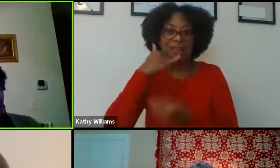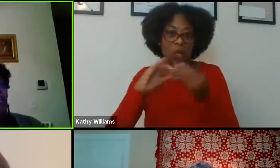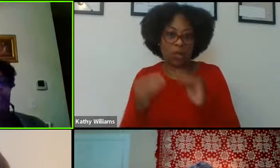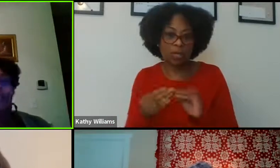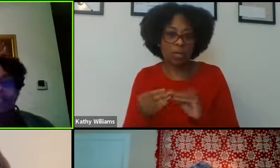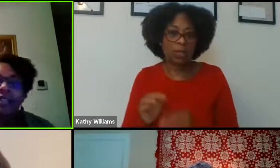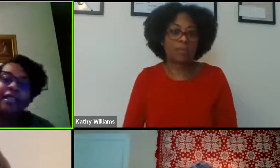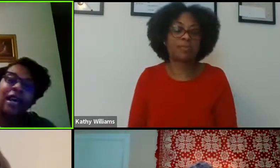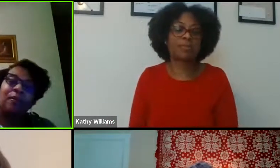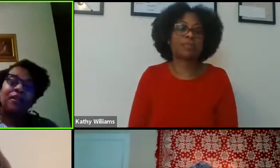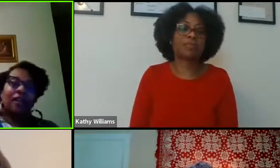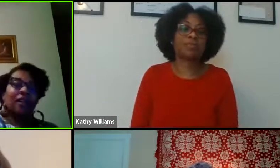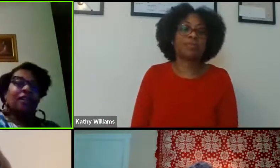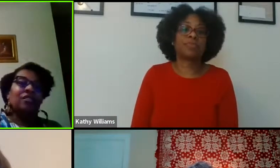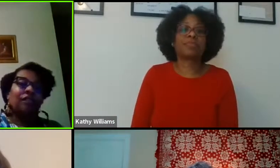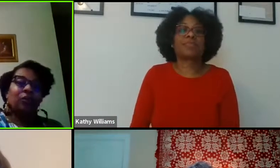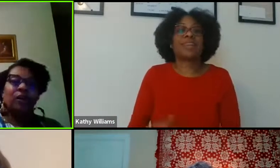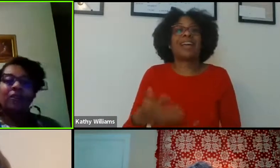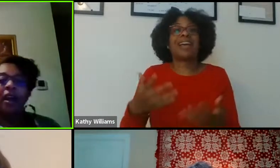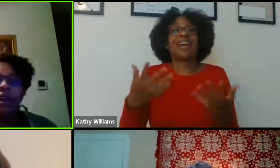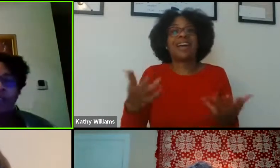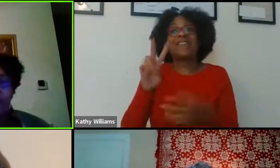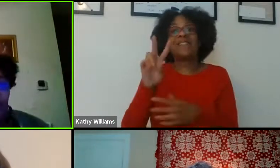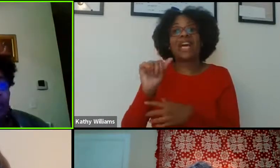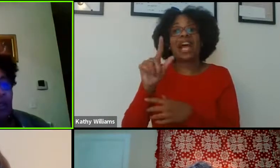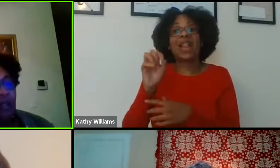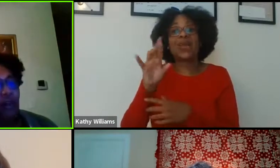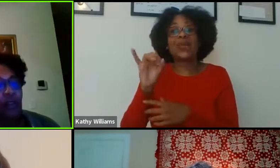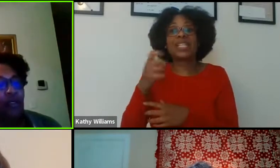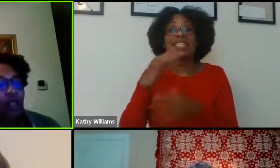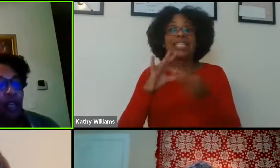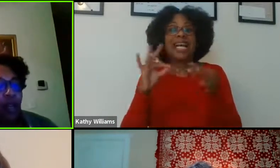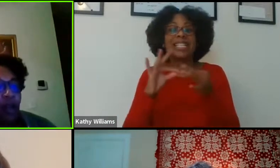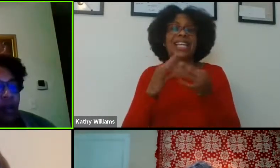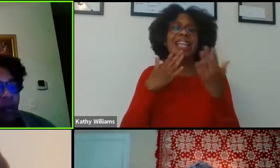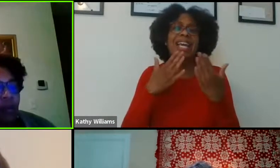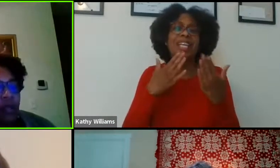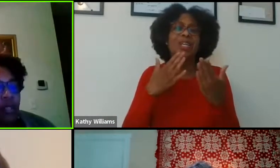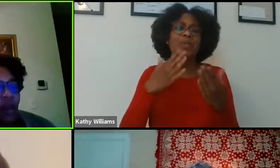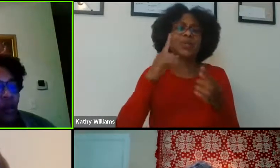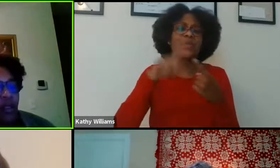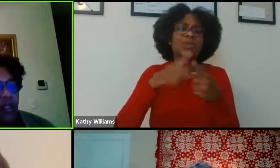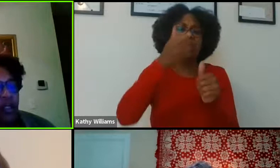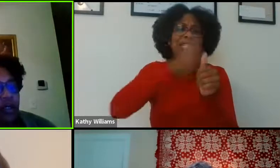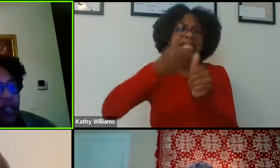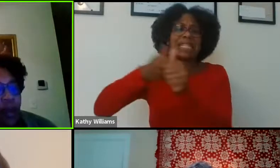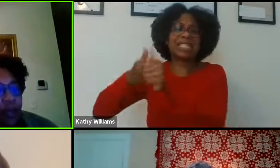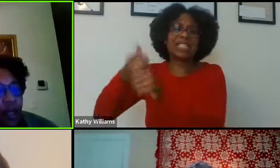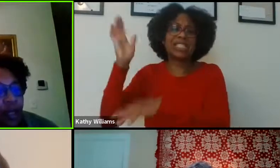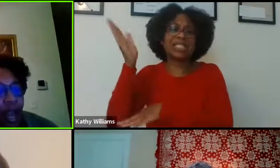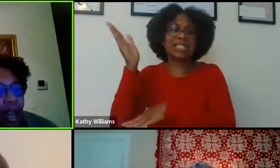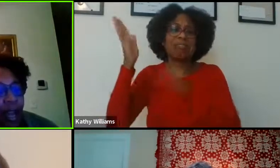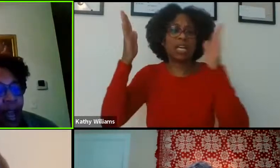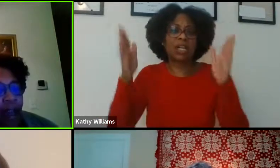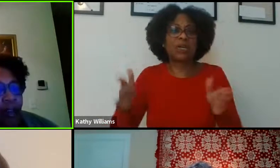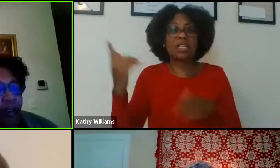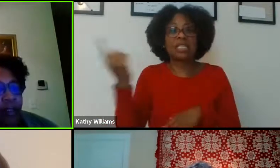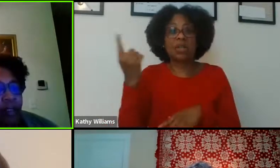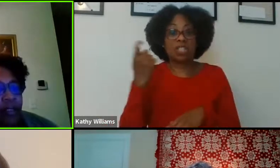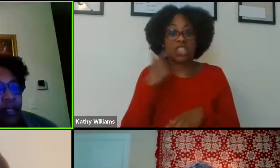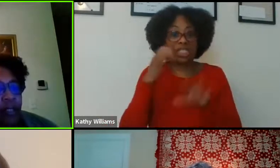I would like to take time and thank each and every one of our expert speakers today. Someone just typed in, I